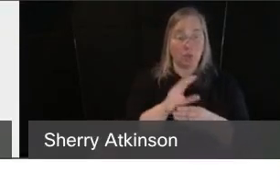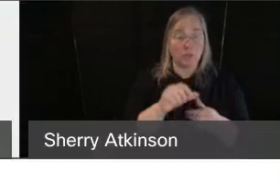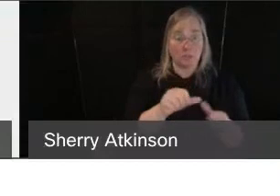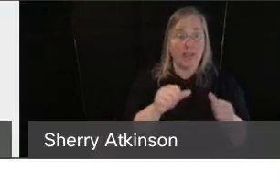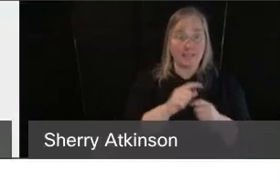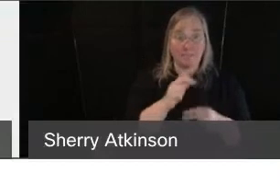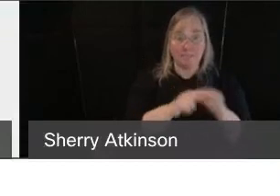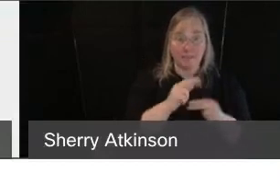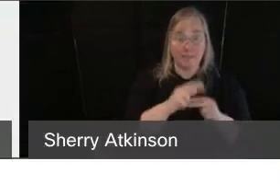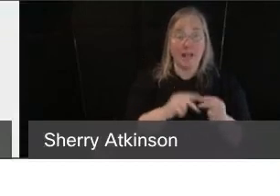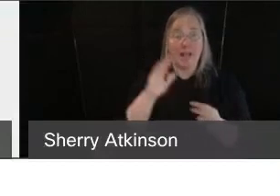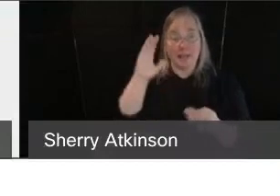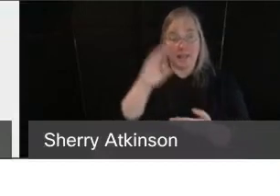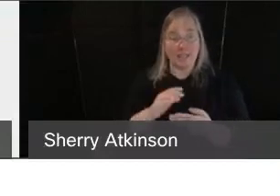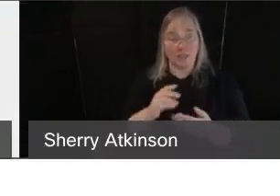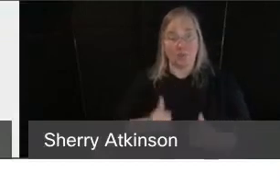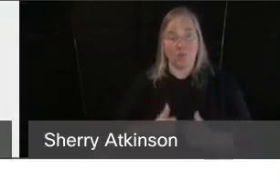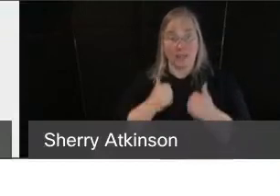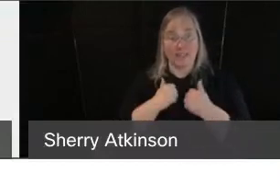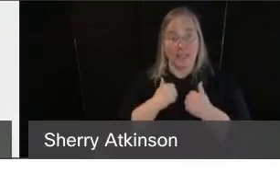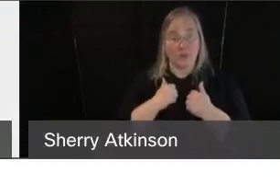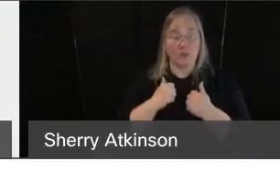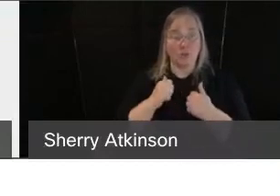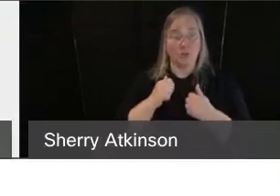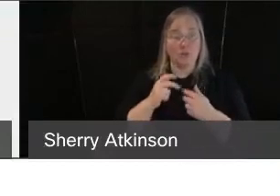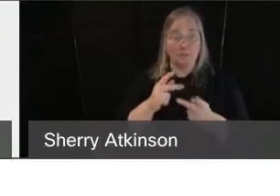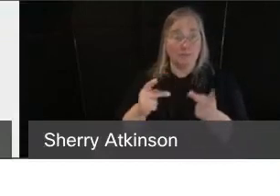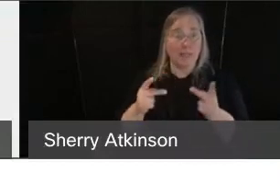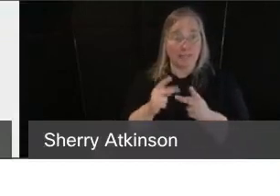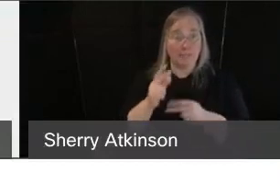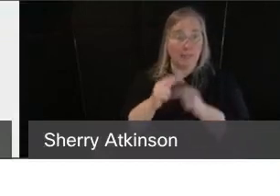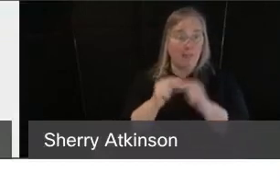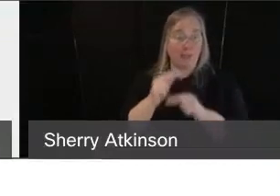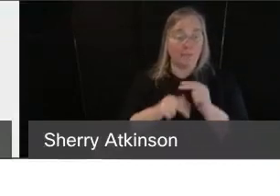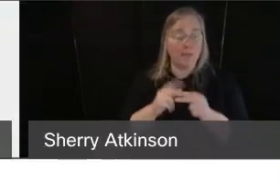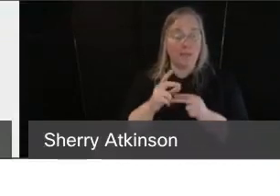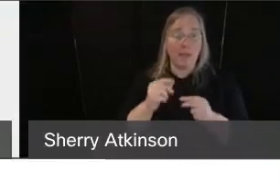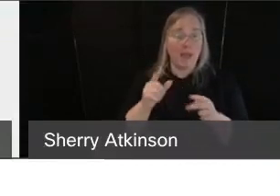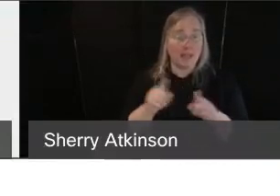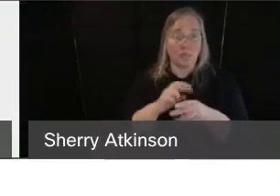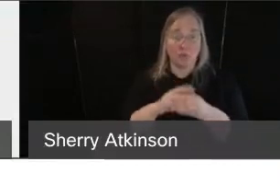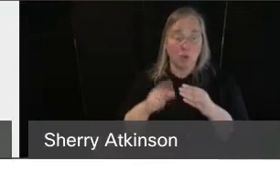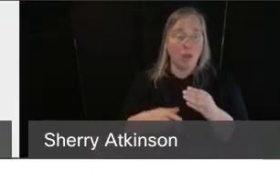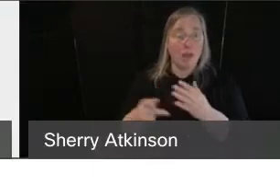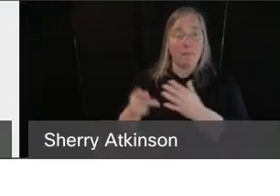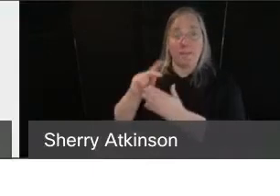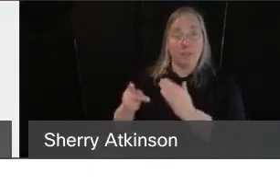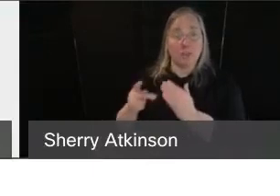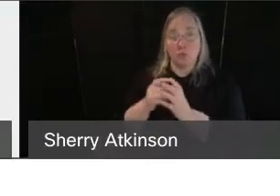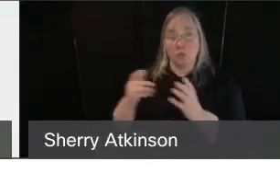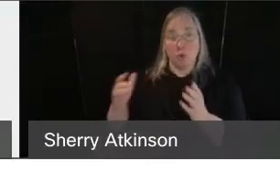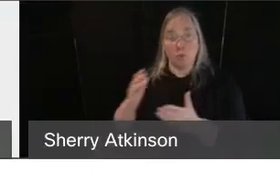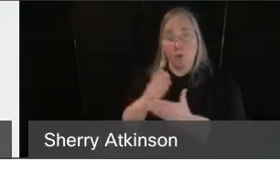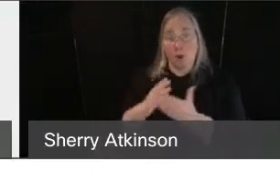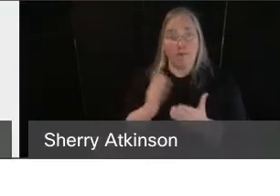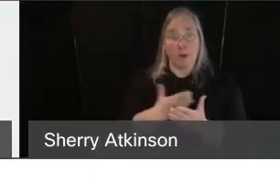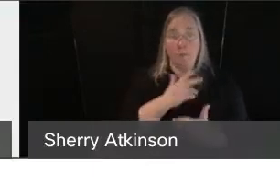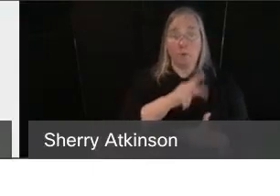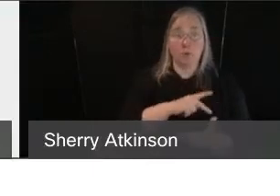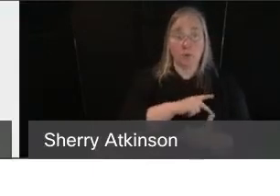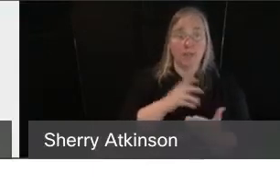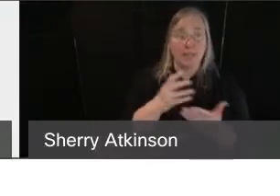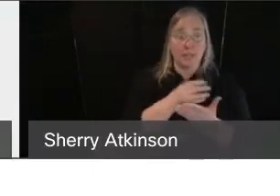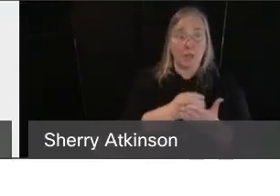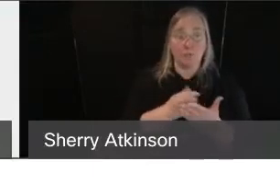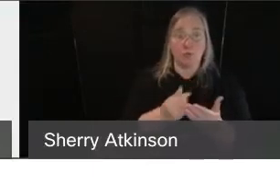being developed. As a result, the population growth part of our personal income growth can be expected to